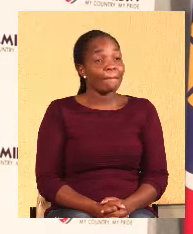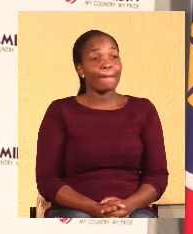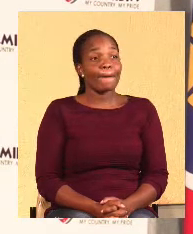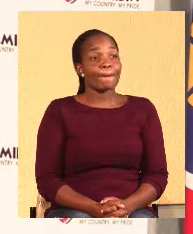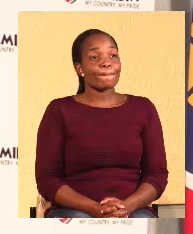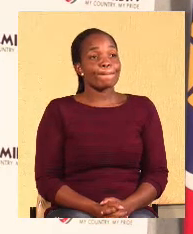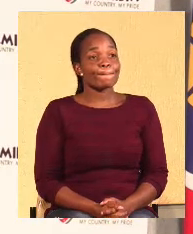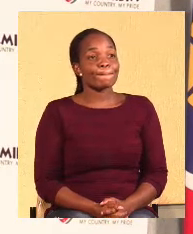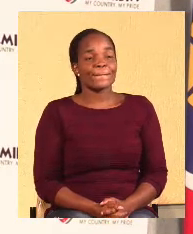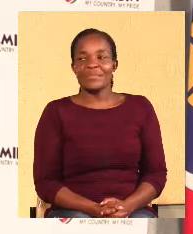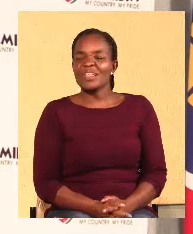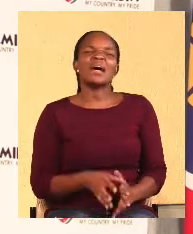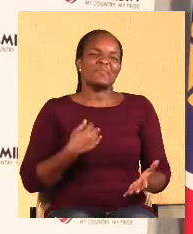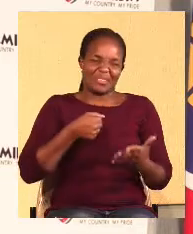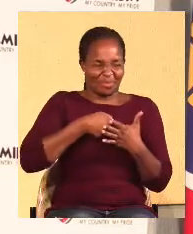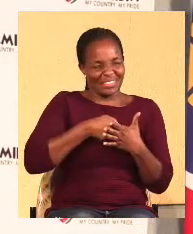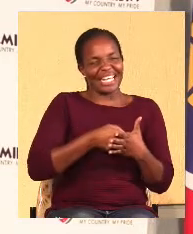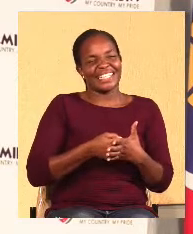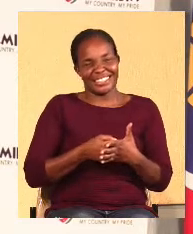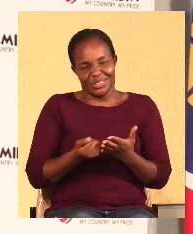Please. I'll attempt to answer